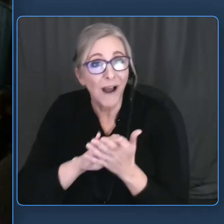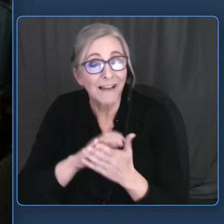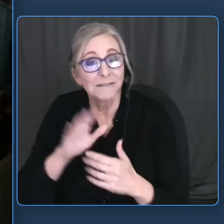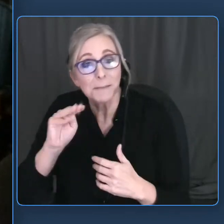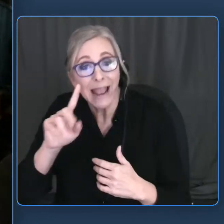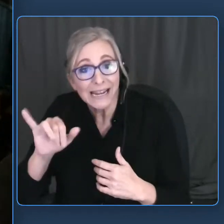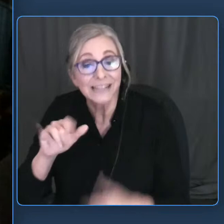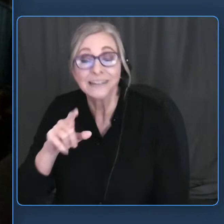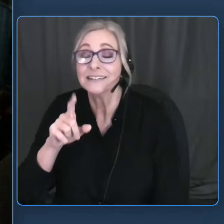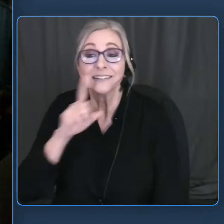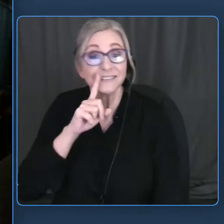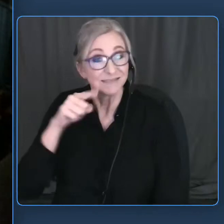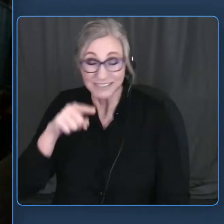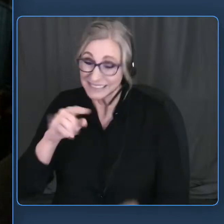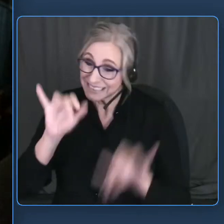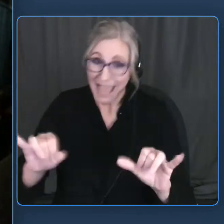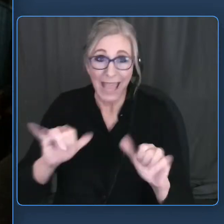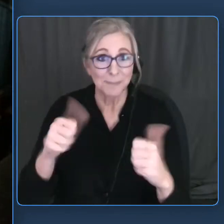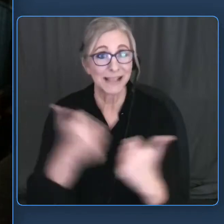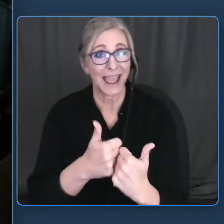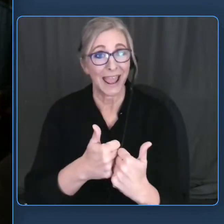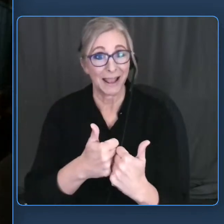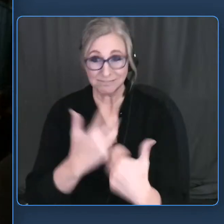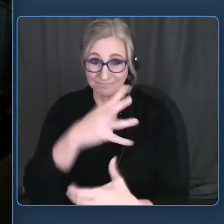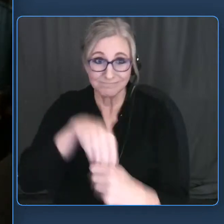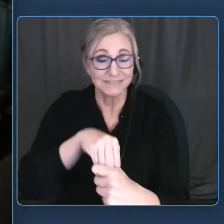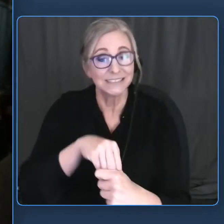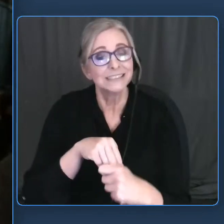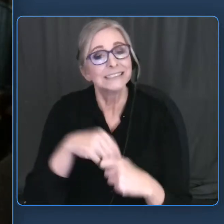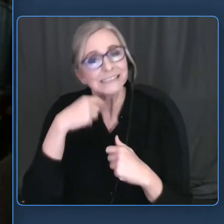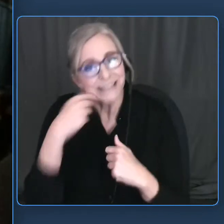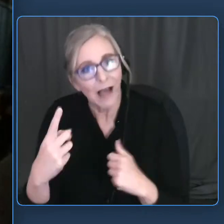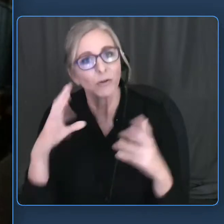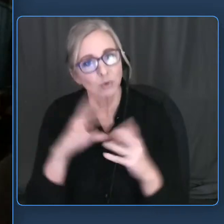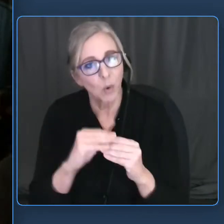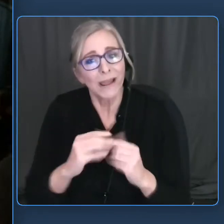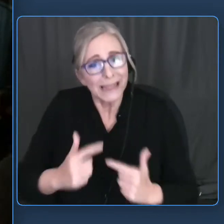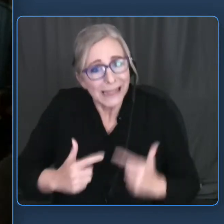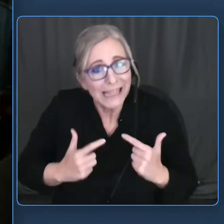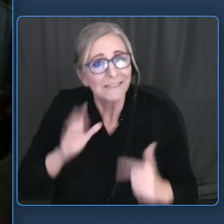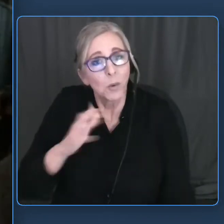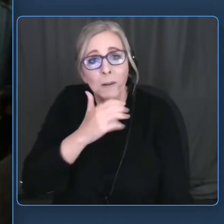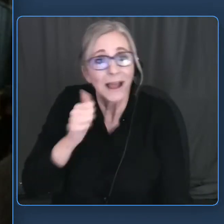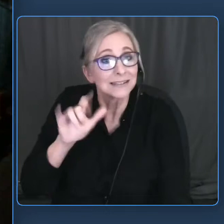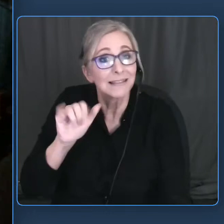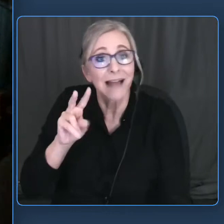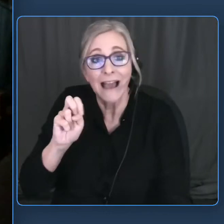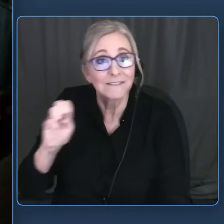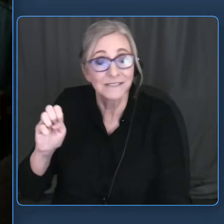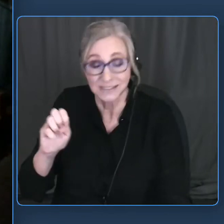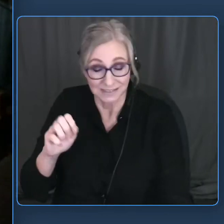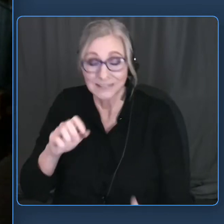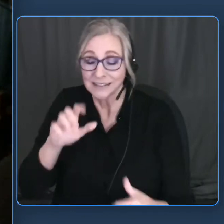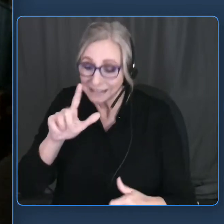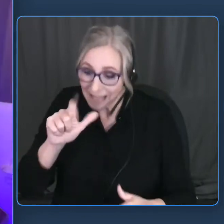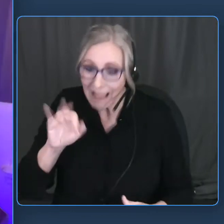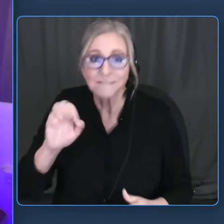are all in this game, and just tell these stories and live your best life. And that's what I'm going to do for Disability